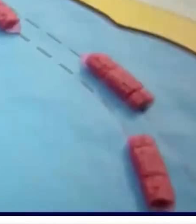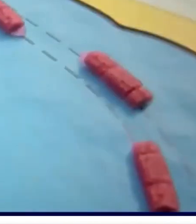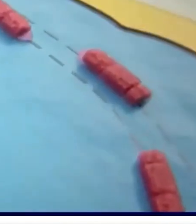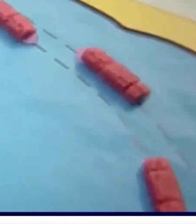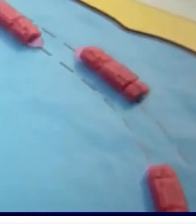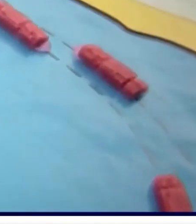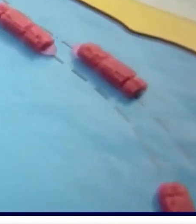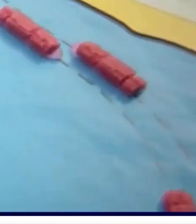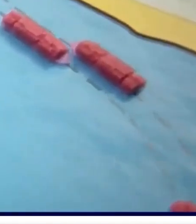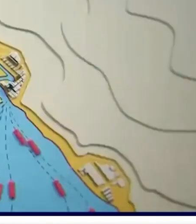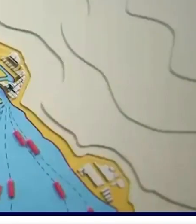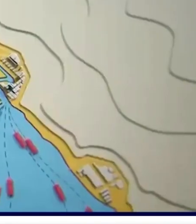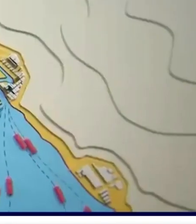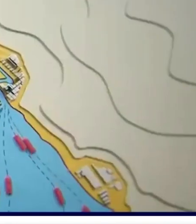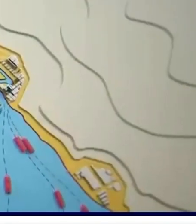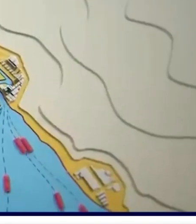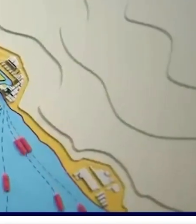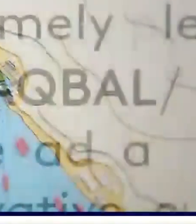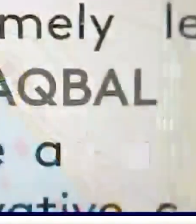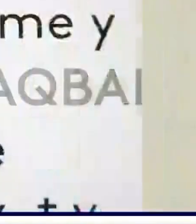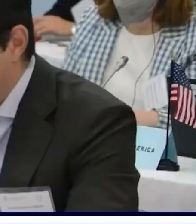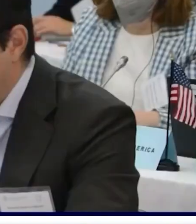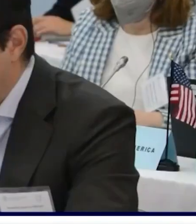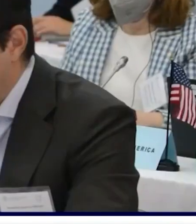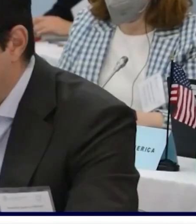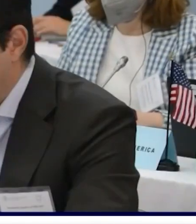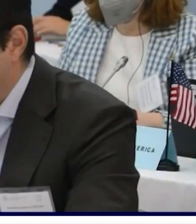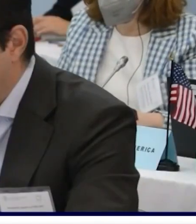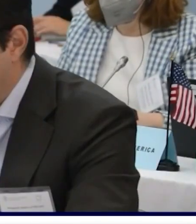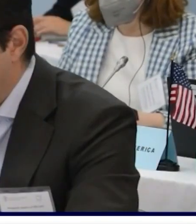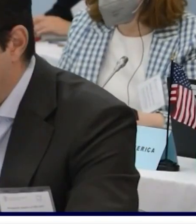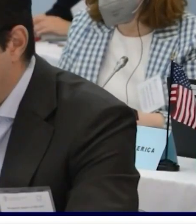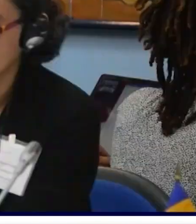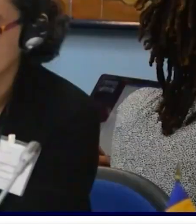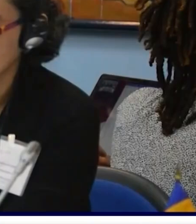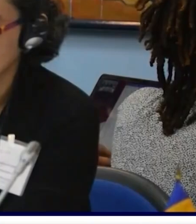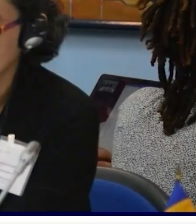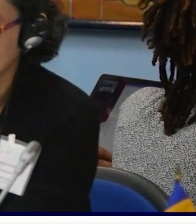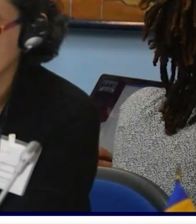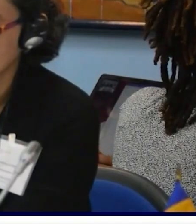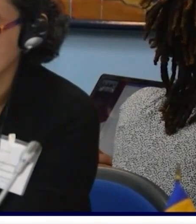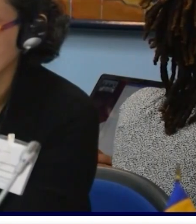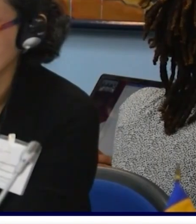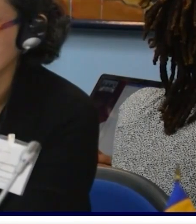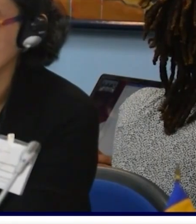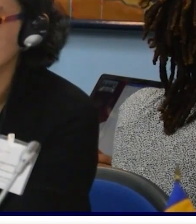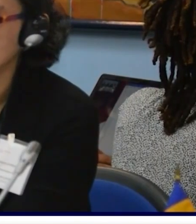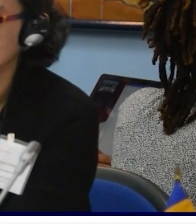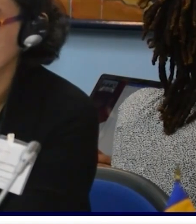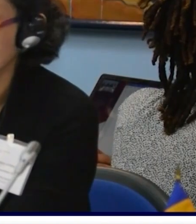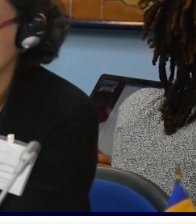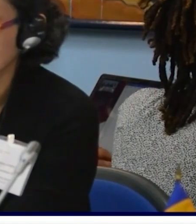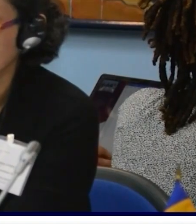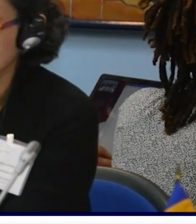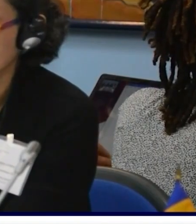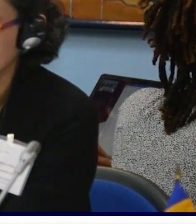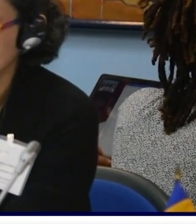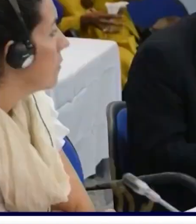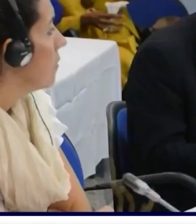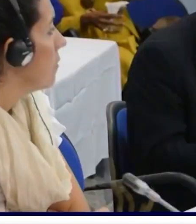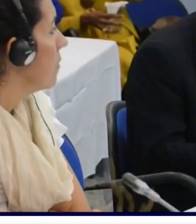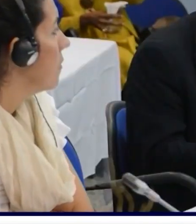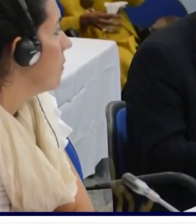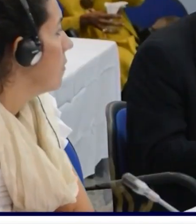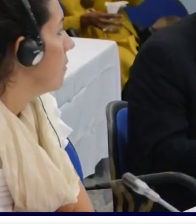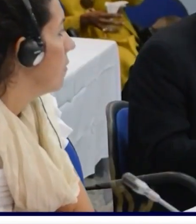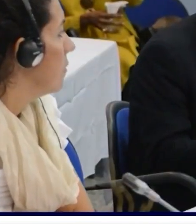in a futuristic Arabian city. Several positive telltale signs reported from government's recently rolled out fish management